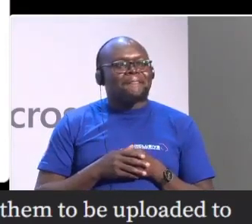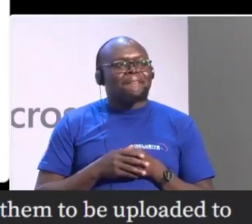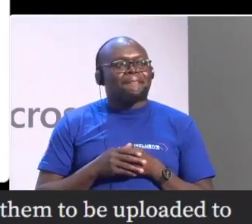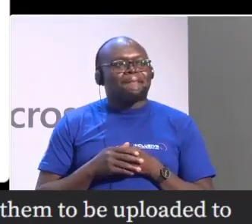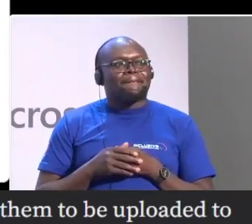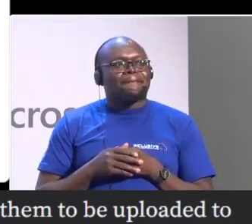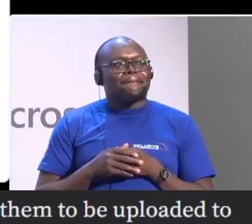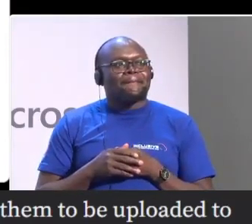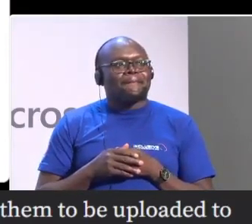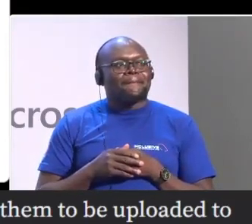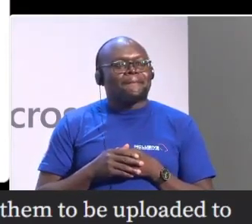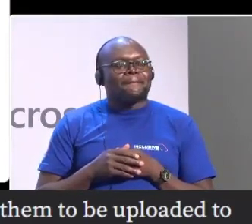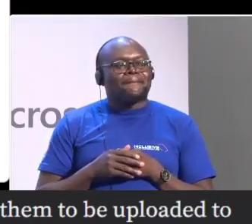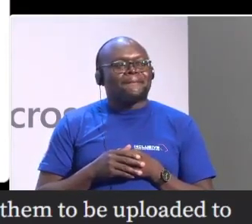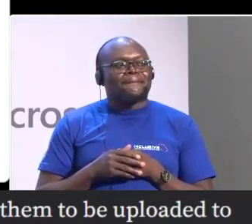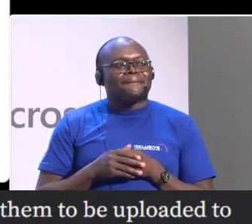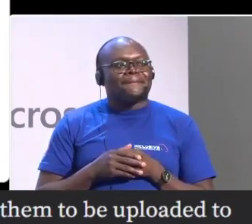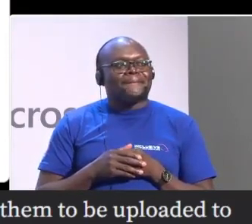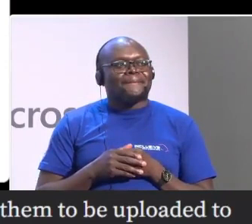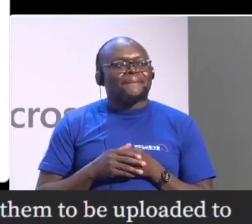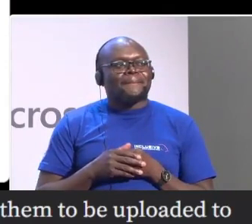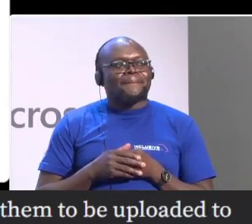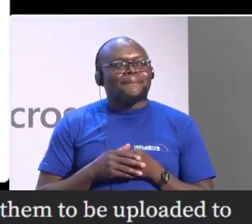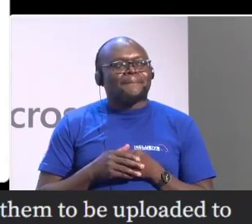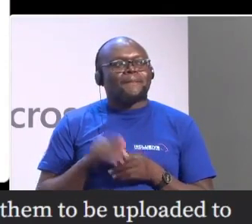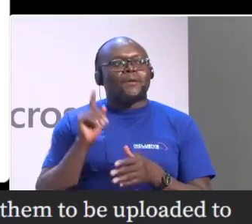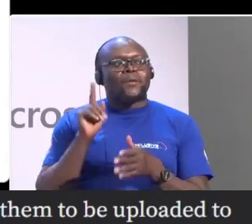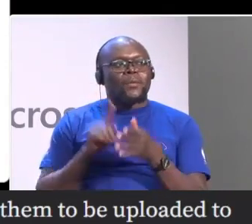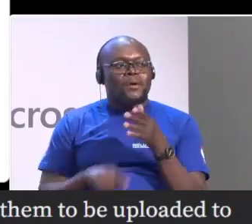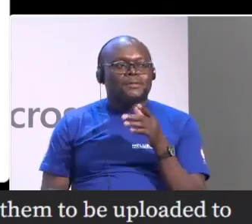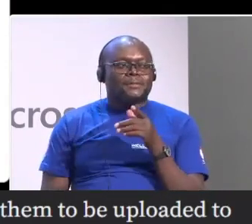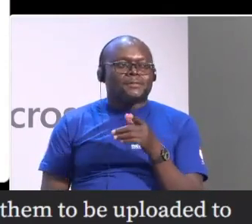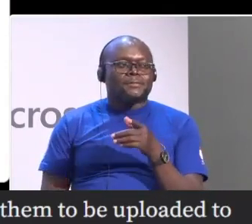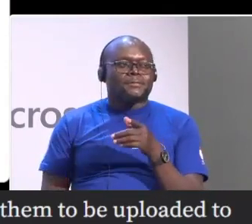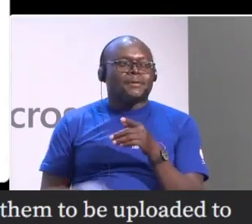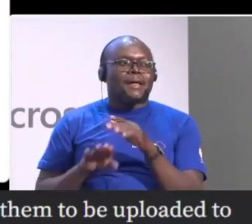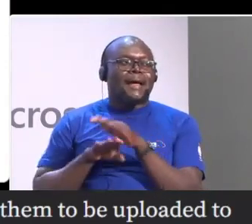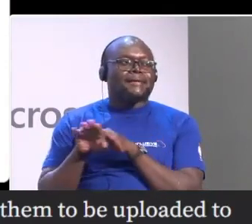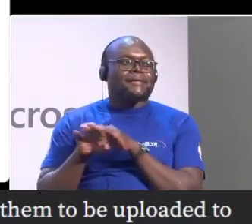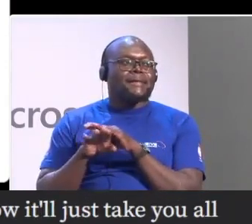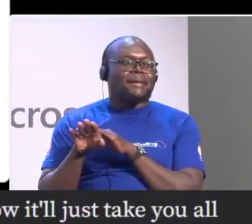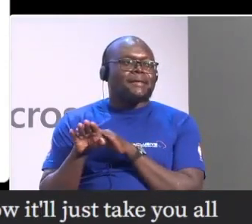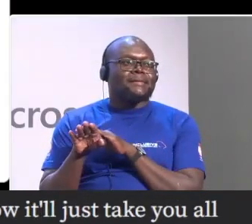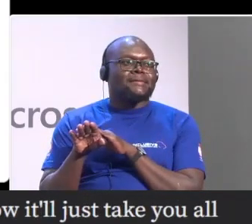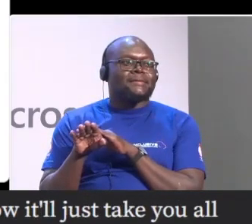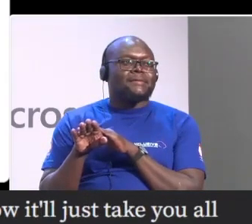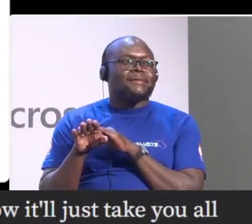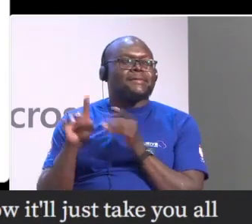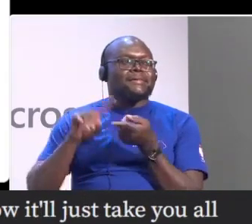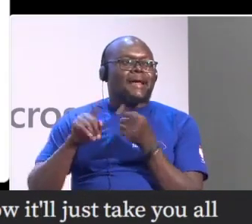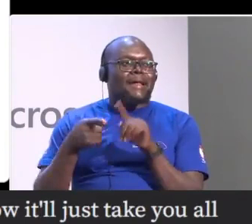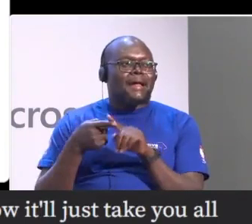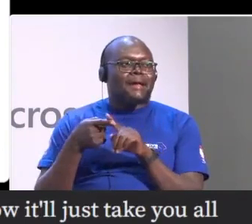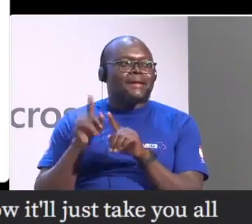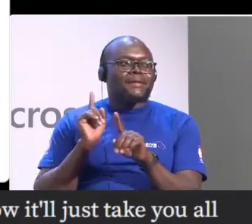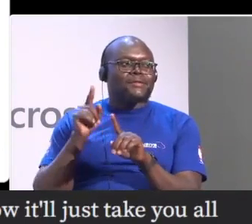a concrete footpath. What is the accessibility standard?